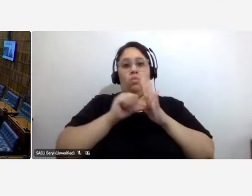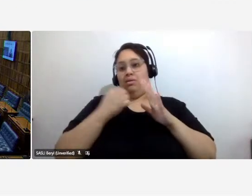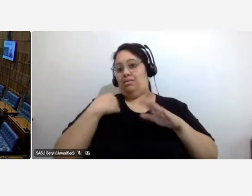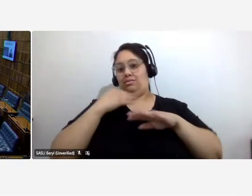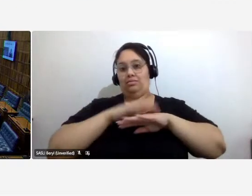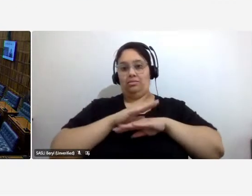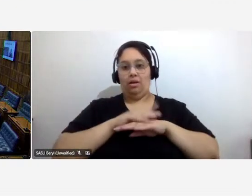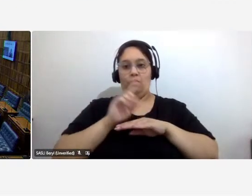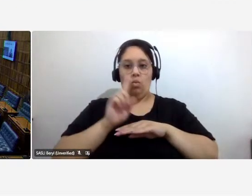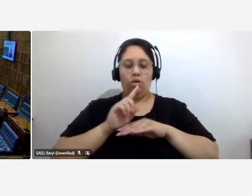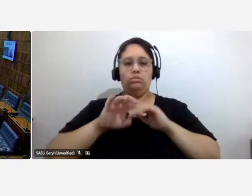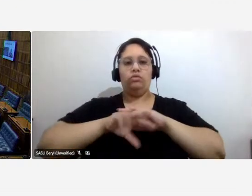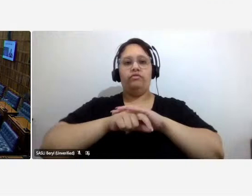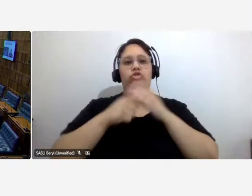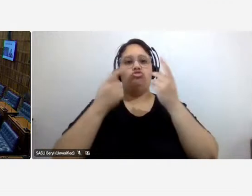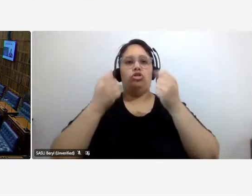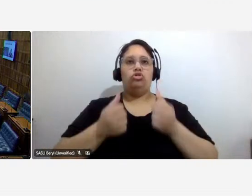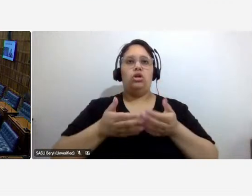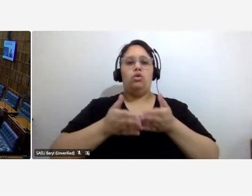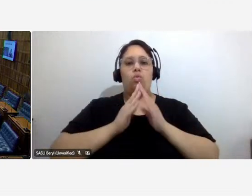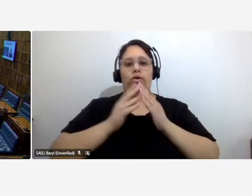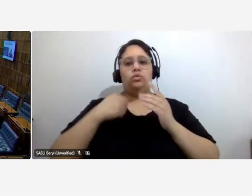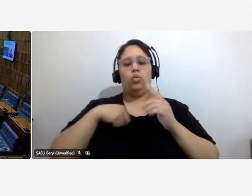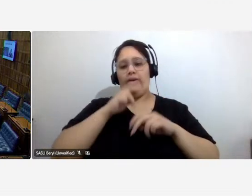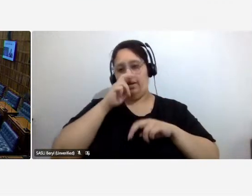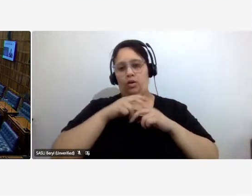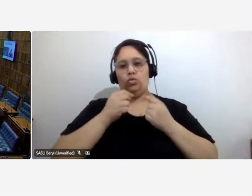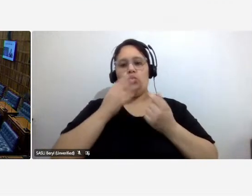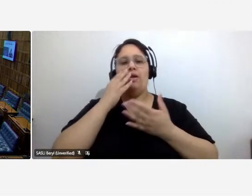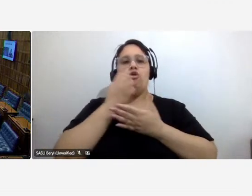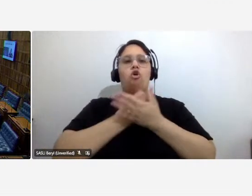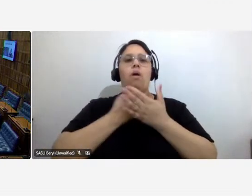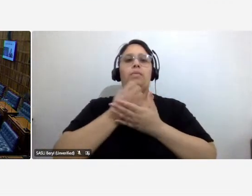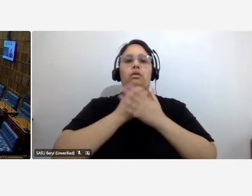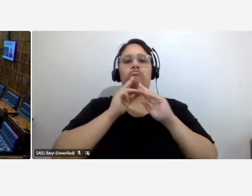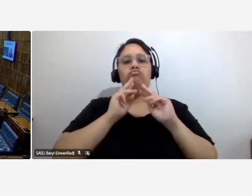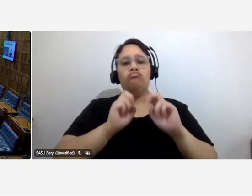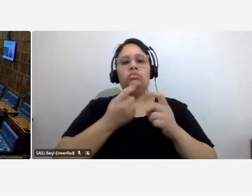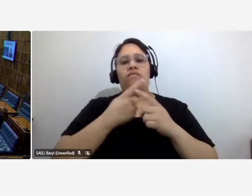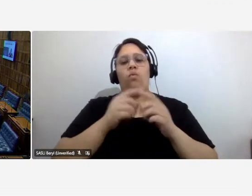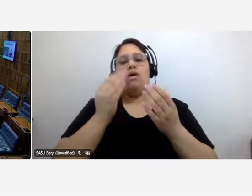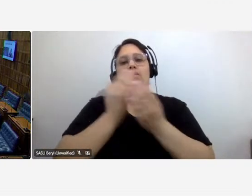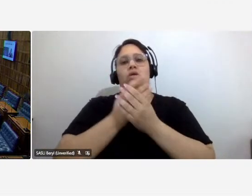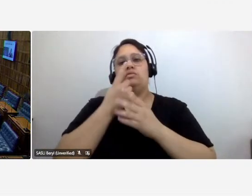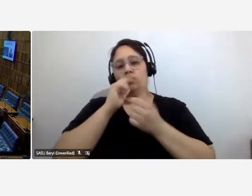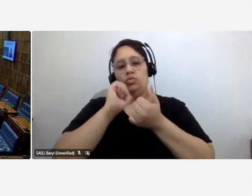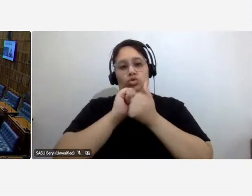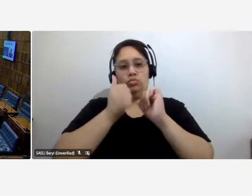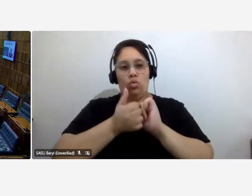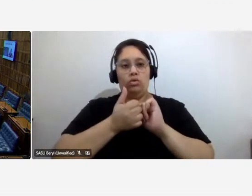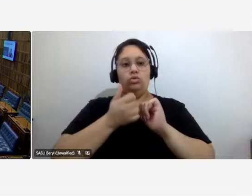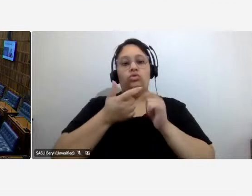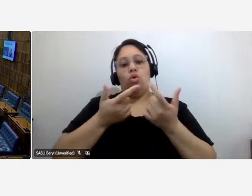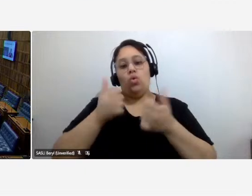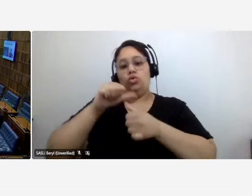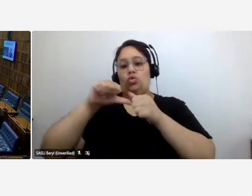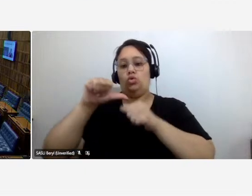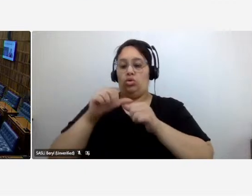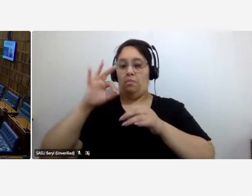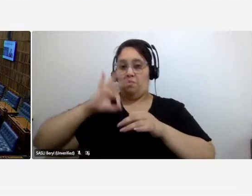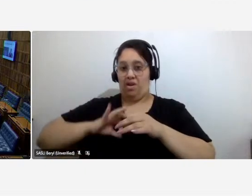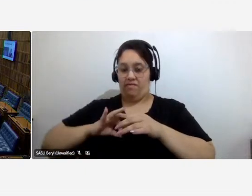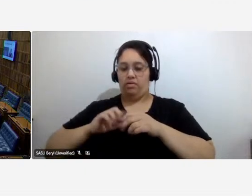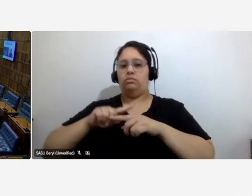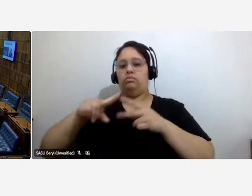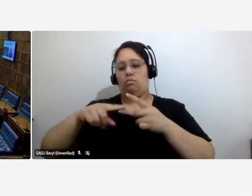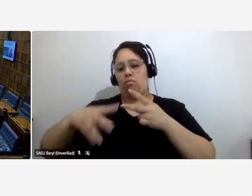was Provincial Treasury requested us to do an economic research for the case for sport, so that besides the social benefits, we're now